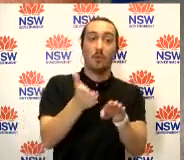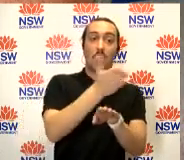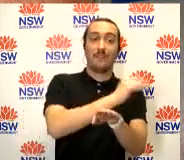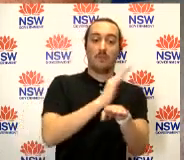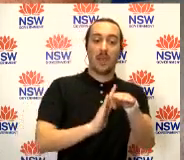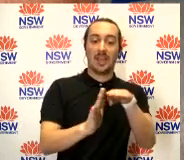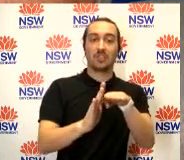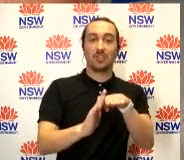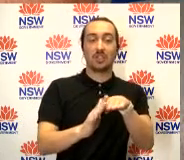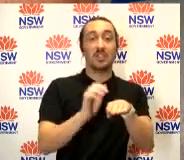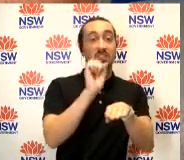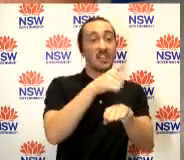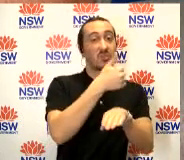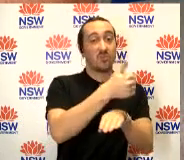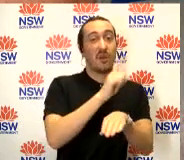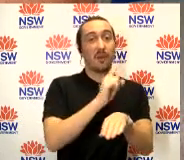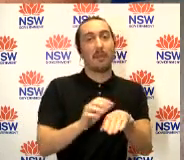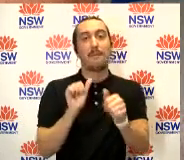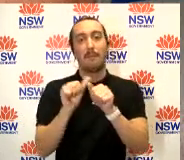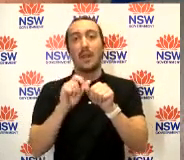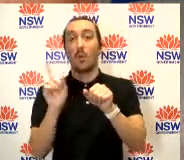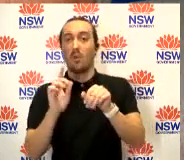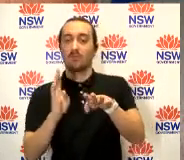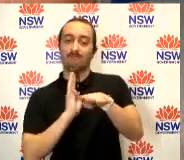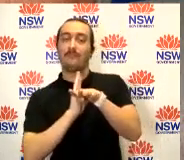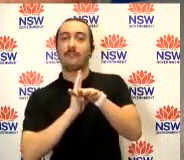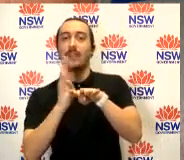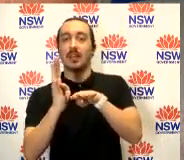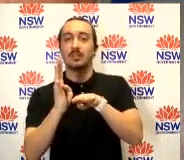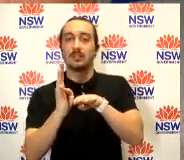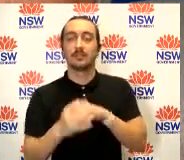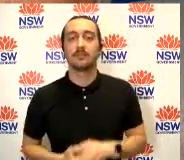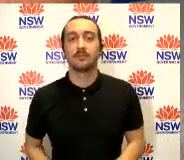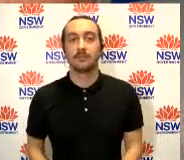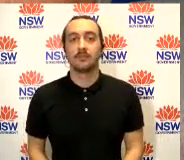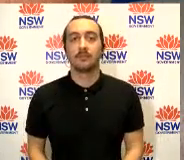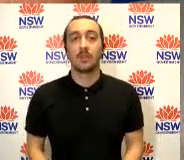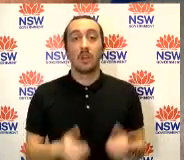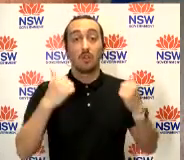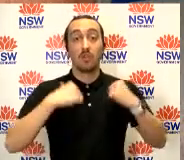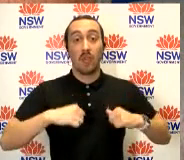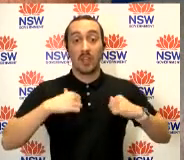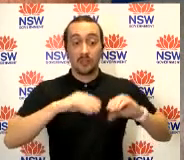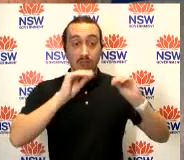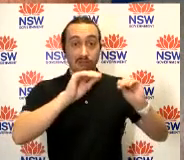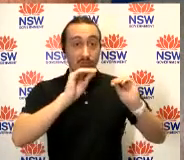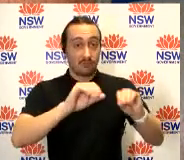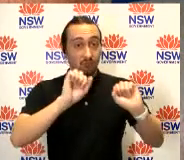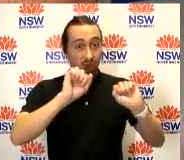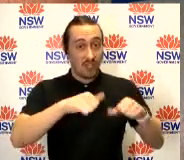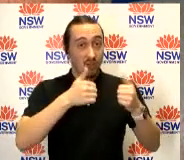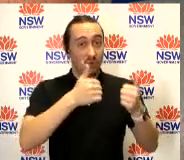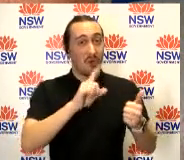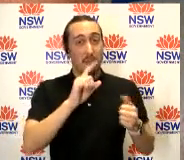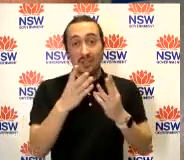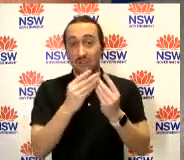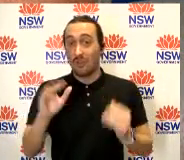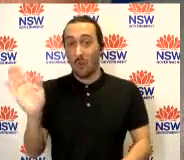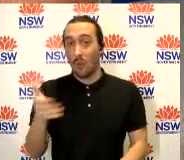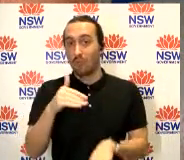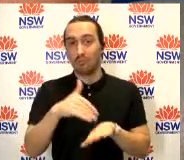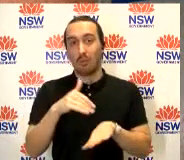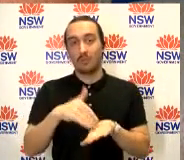up. So training has its place, absolutely, but it won't solve every problem for you. But I think also, just they mentioned